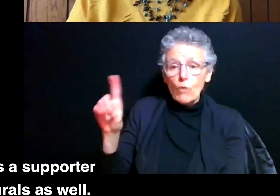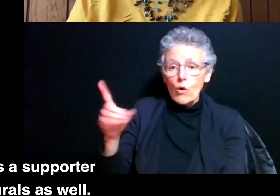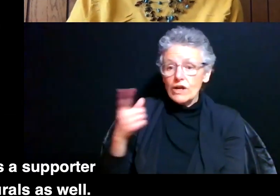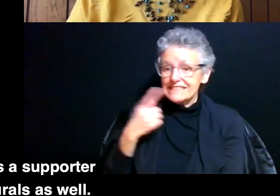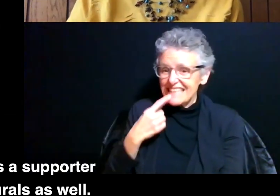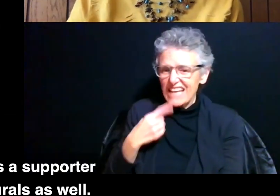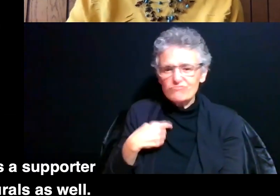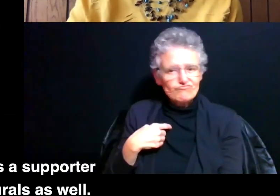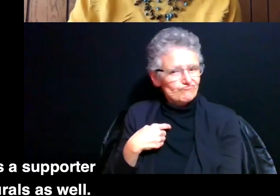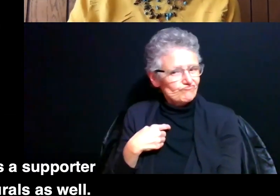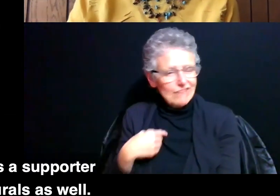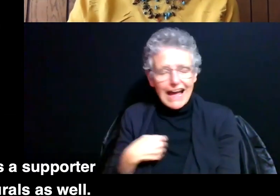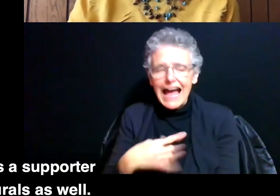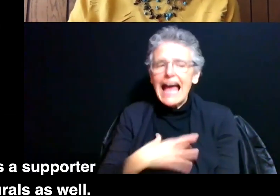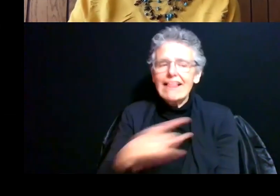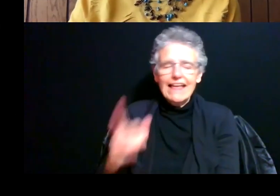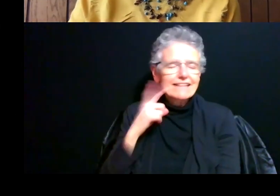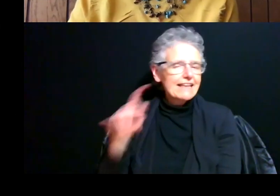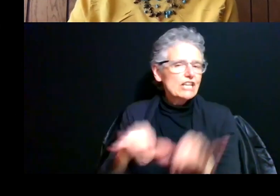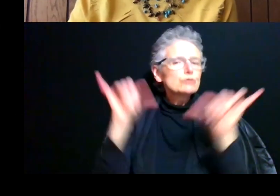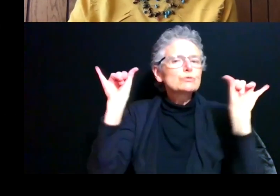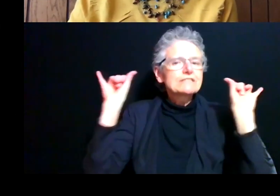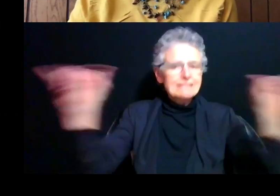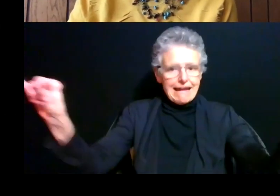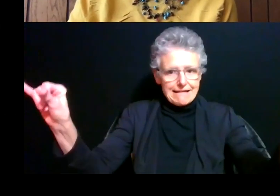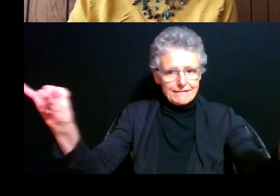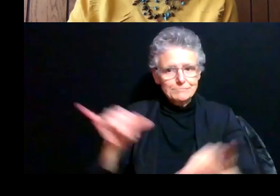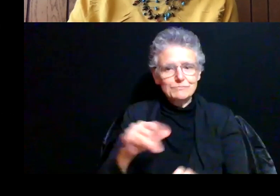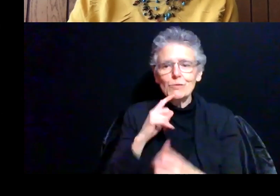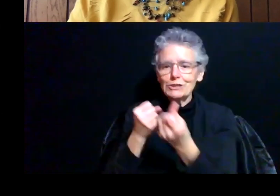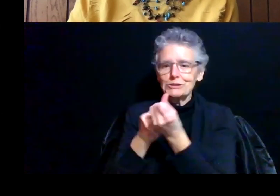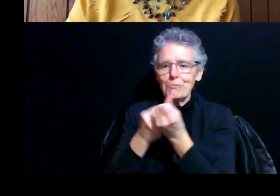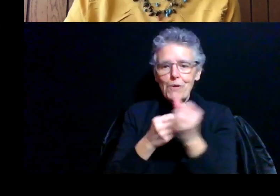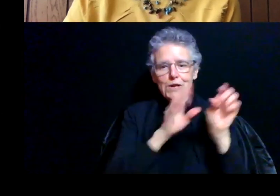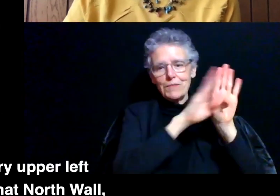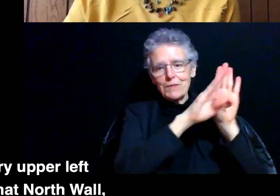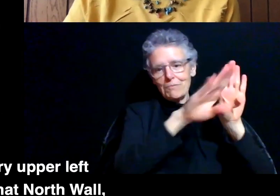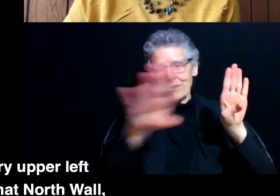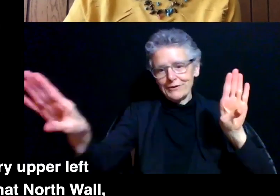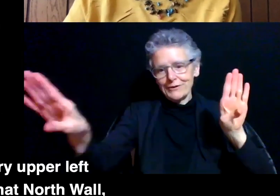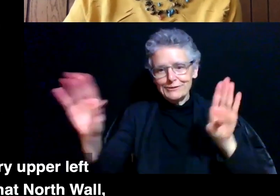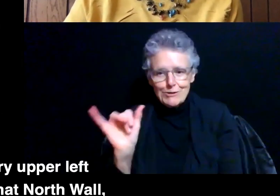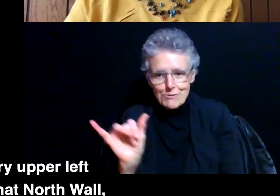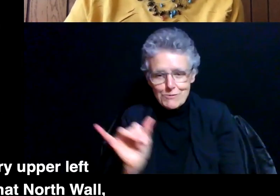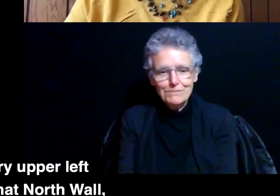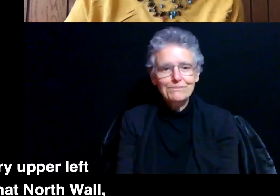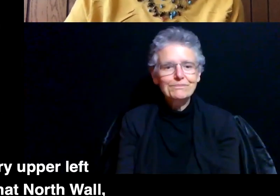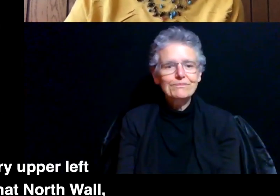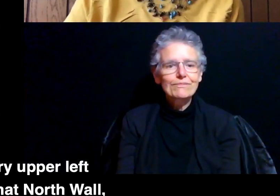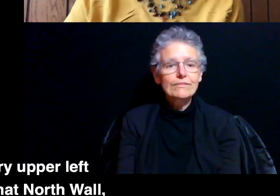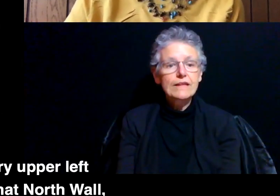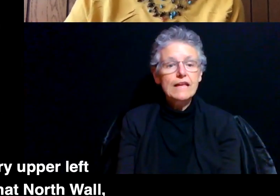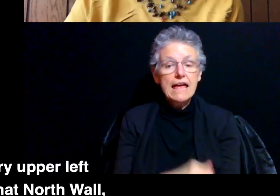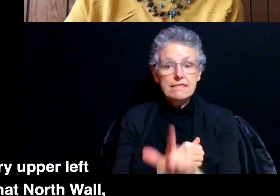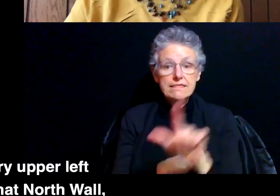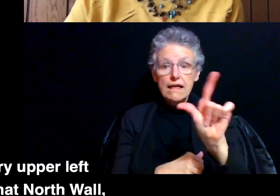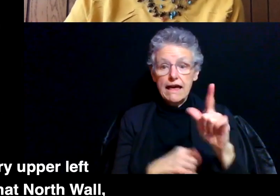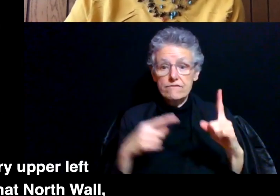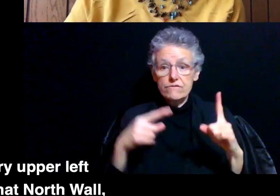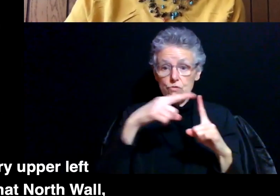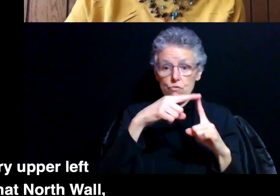was a supporter of the murals as well. New slide moves along the north wall. In the very upper left corner